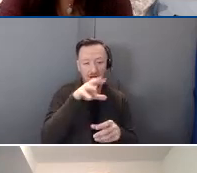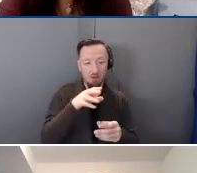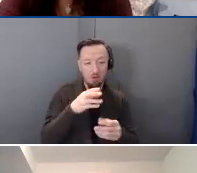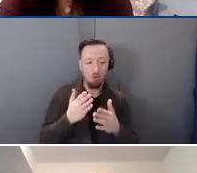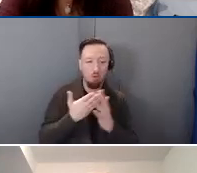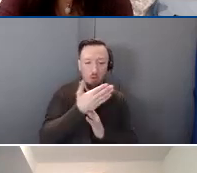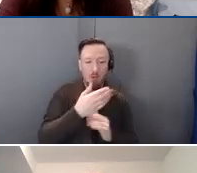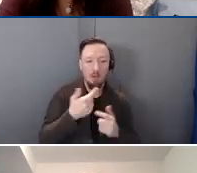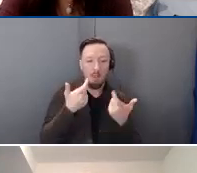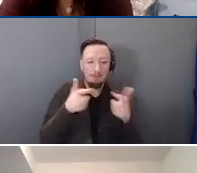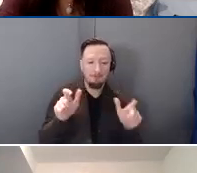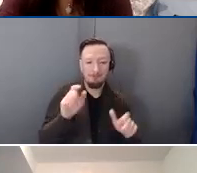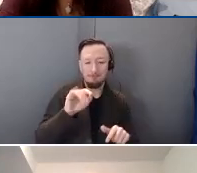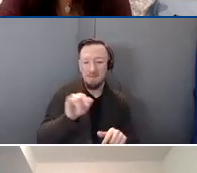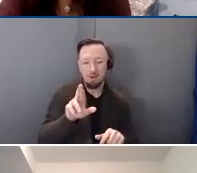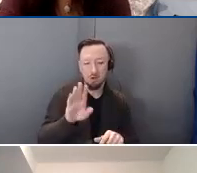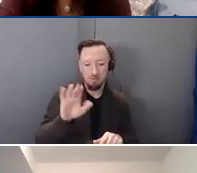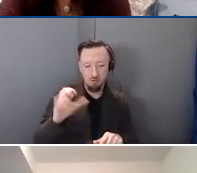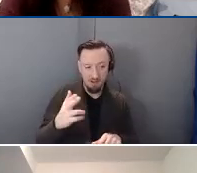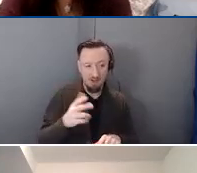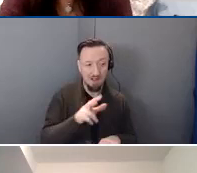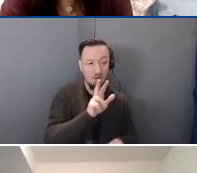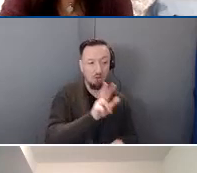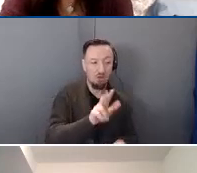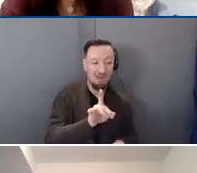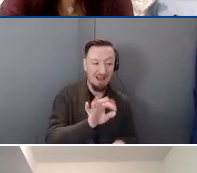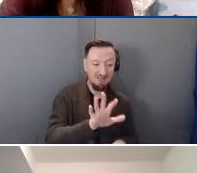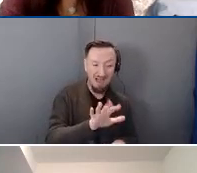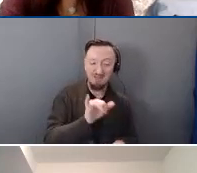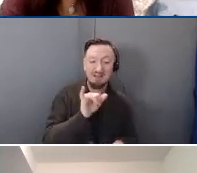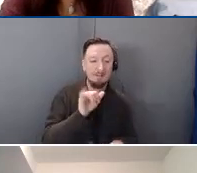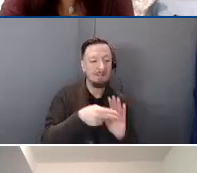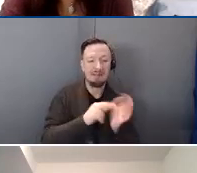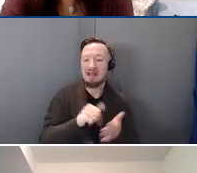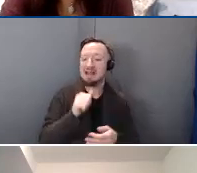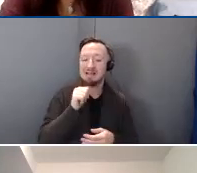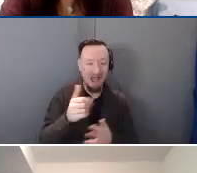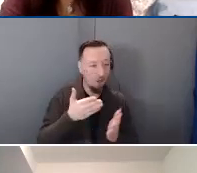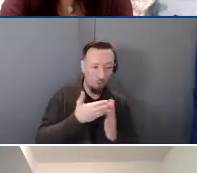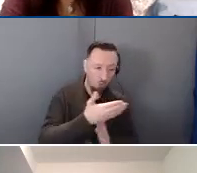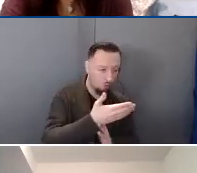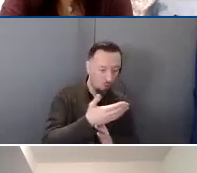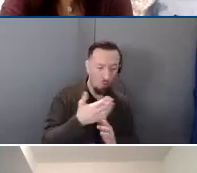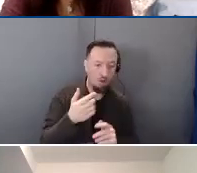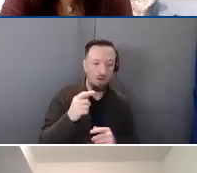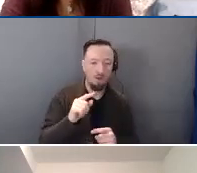then 33895 is if that stent is not crossing those major side branches.